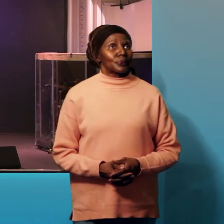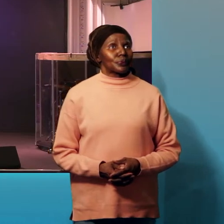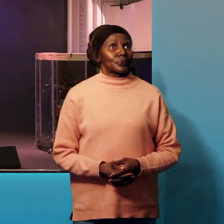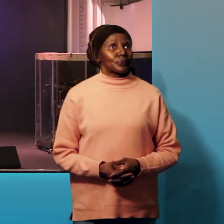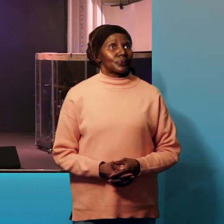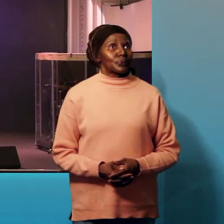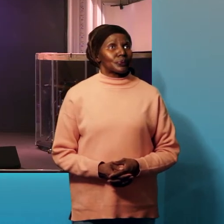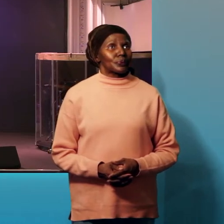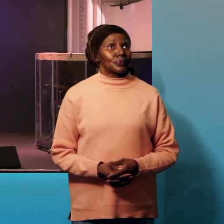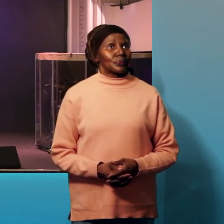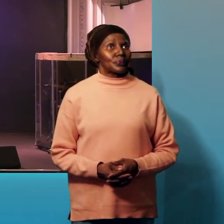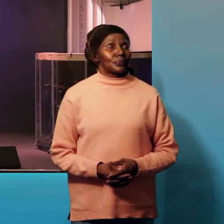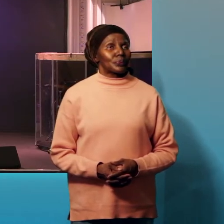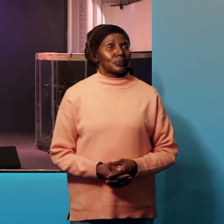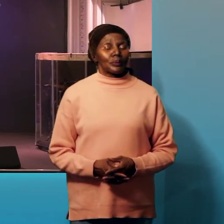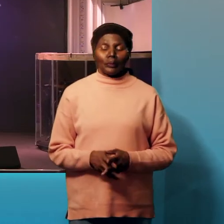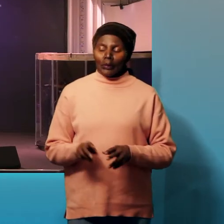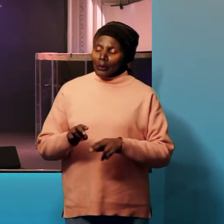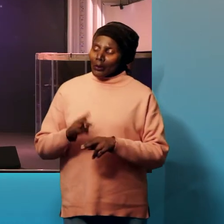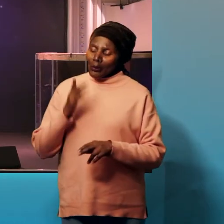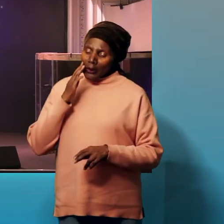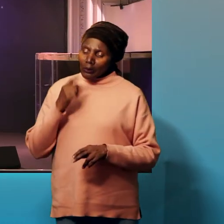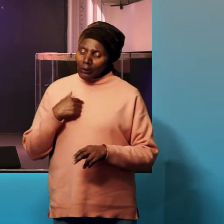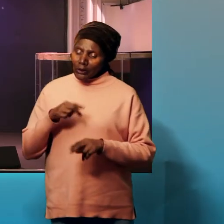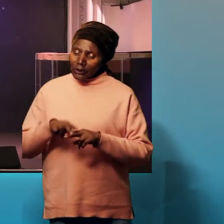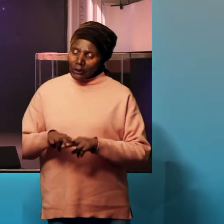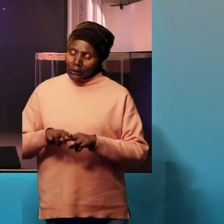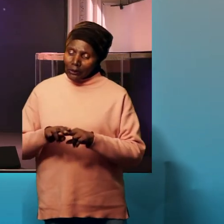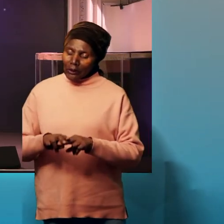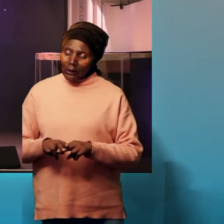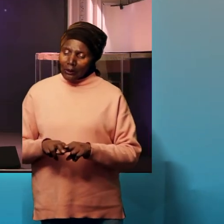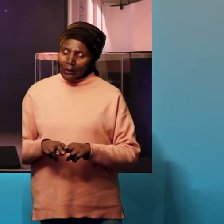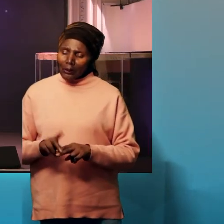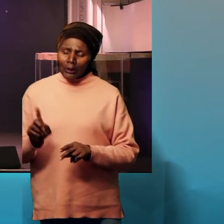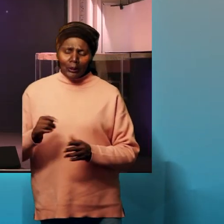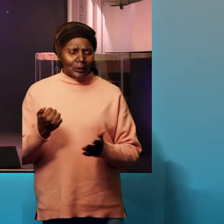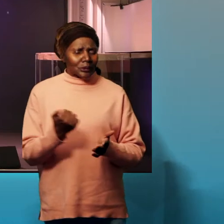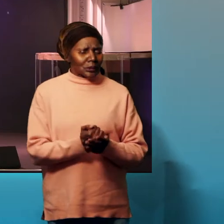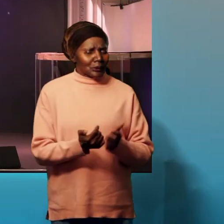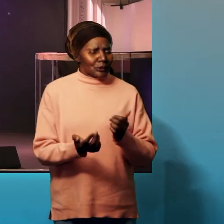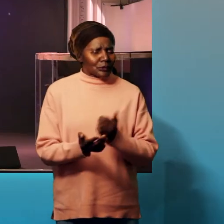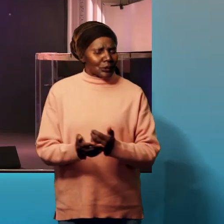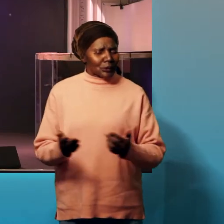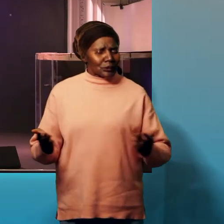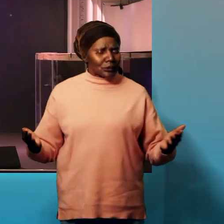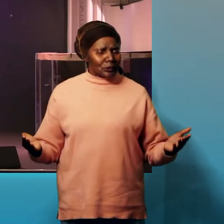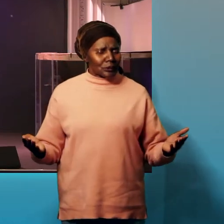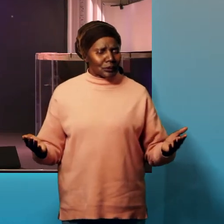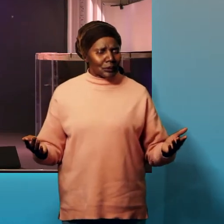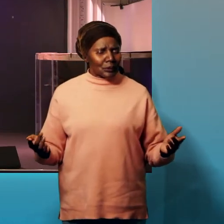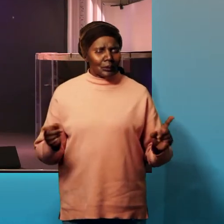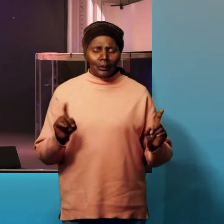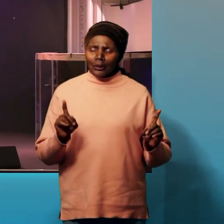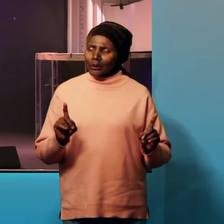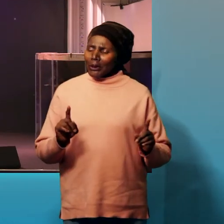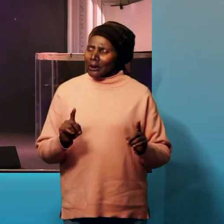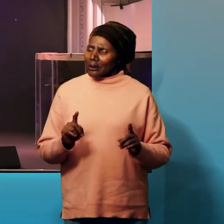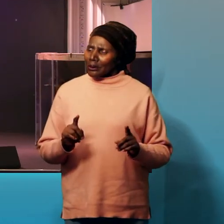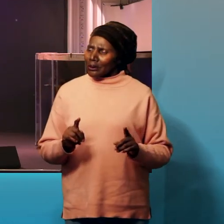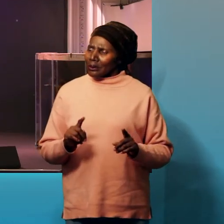As I was sitting there, the Lord just kept saying, what about the sacrifice? What about the sacrifice? What about the